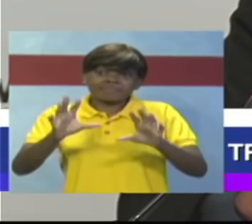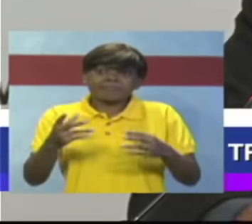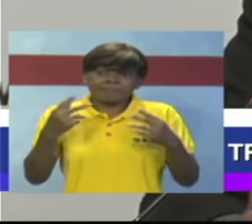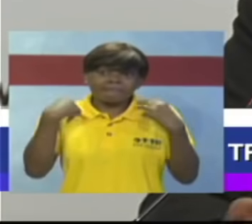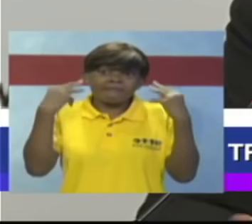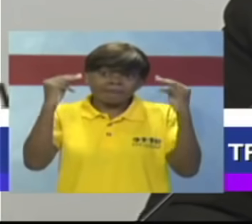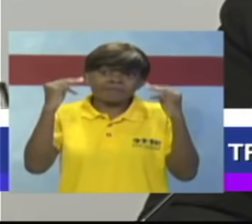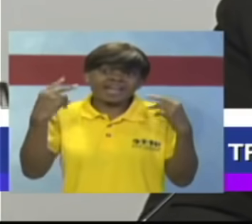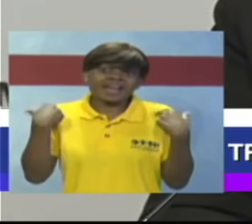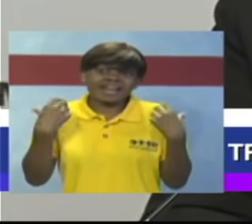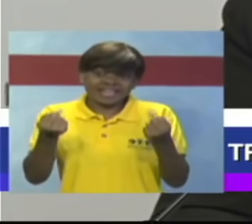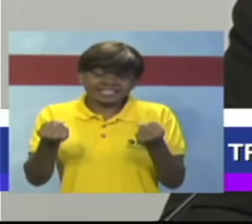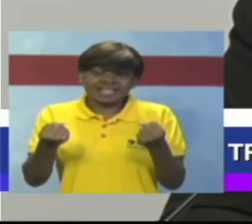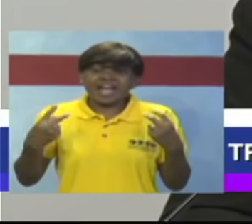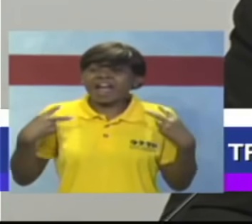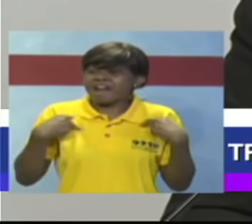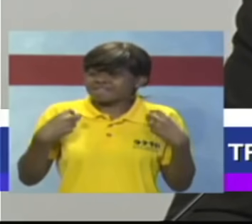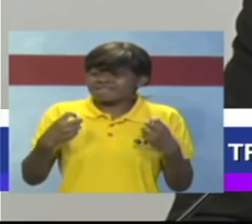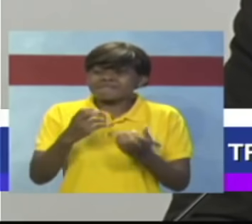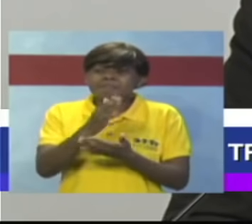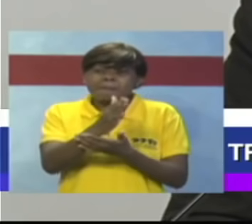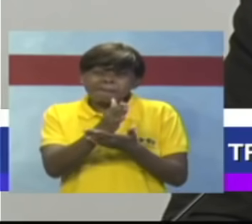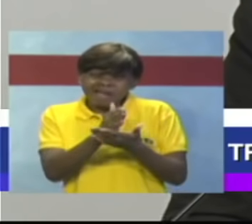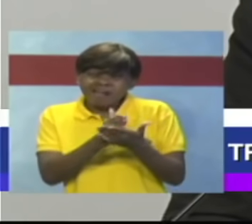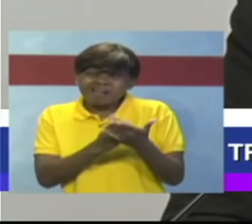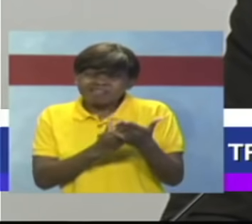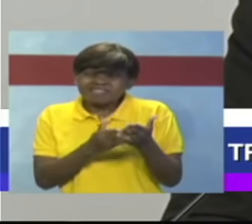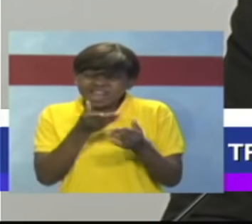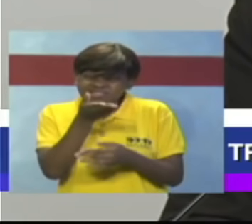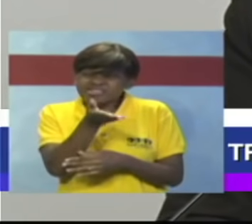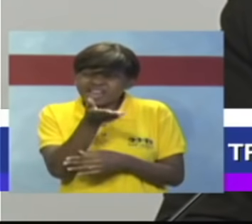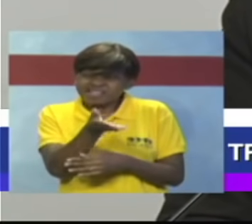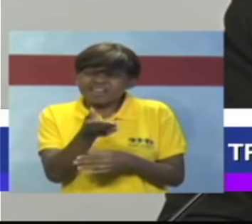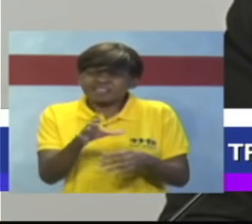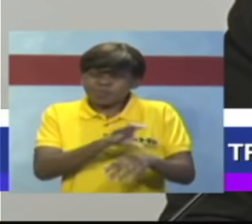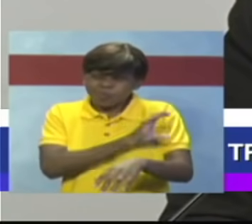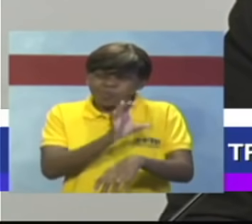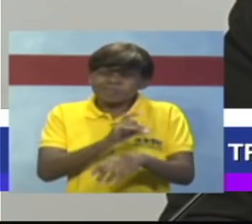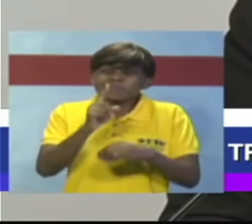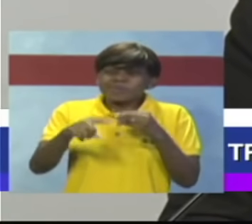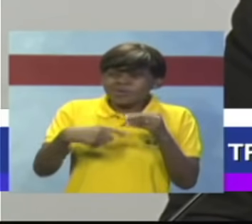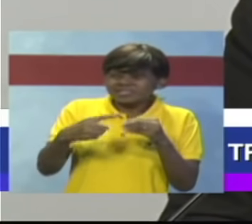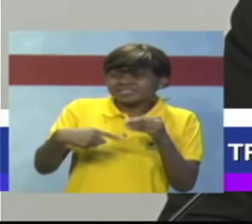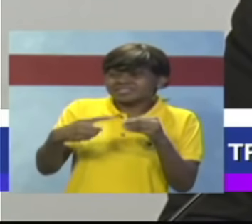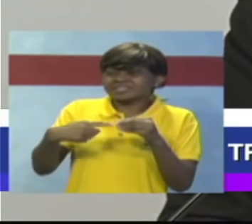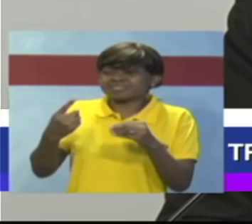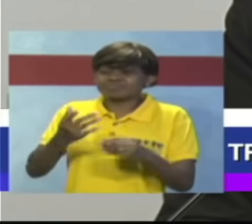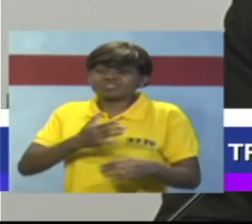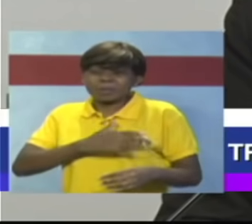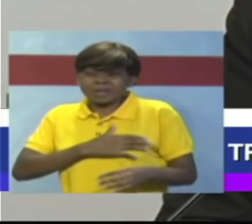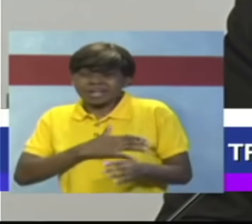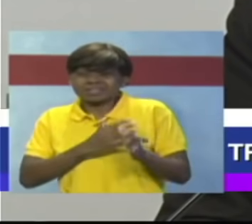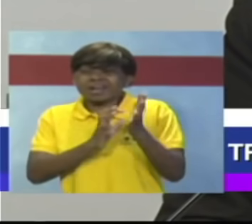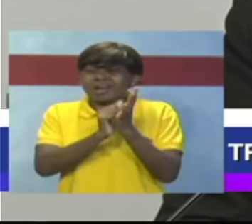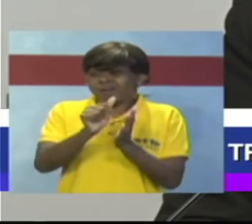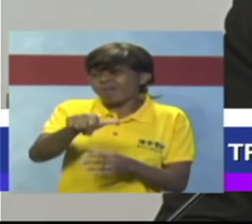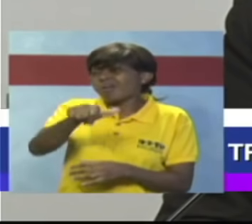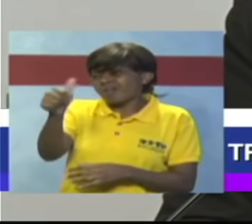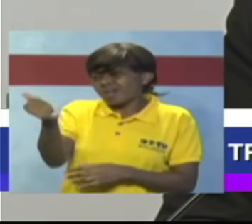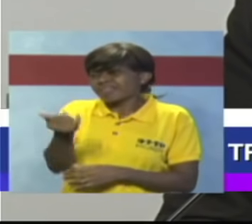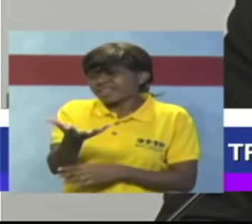is has a lot of information, not just about breast cancer, but about so many medical conditions,